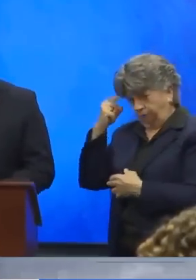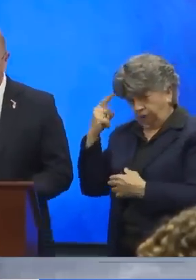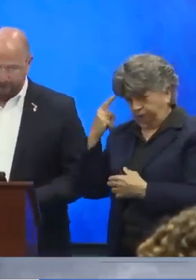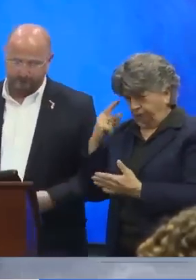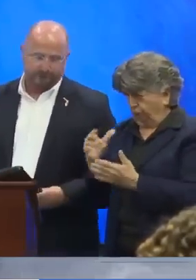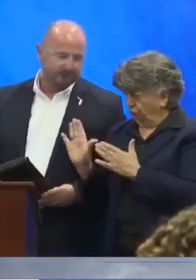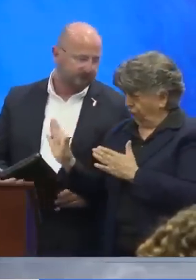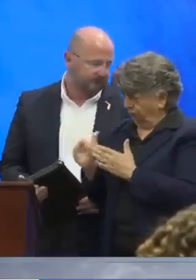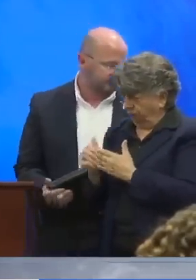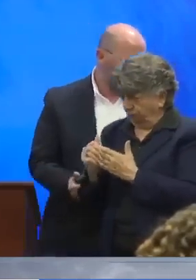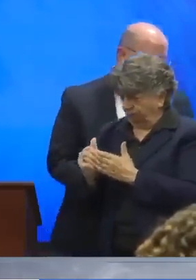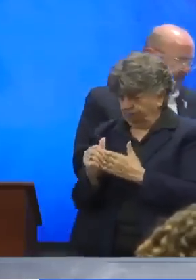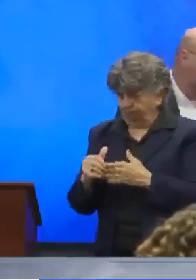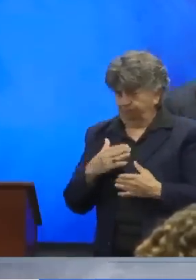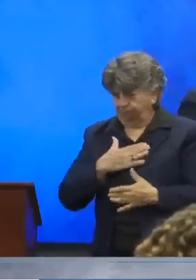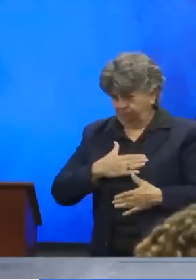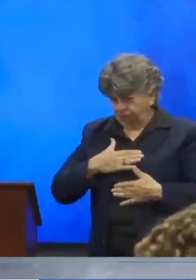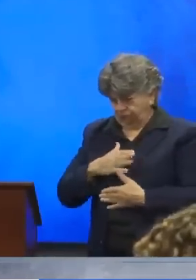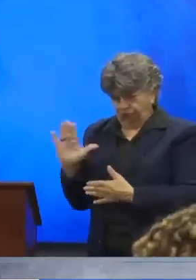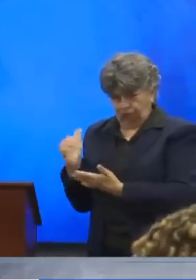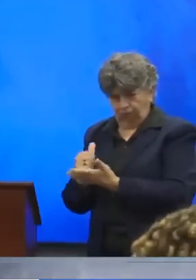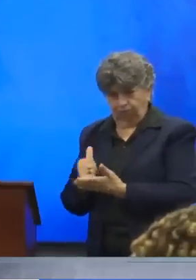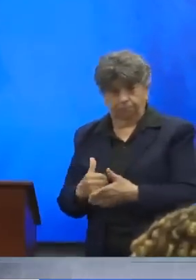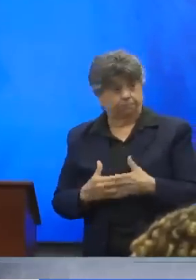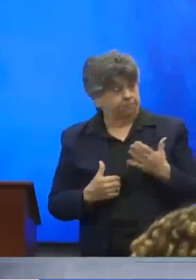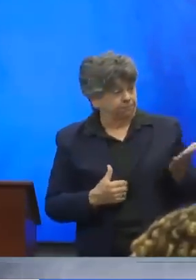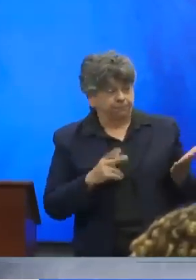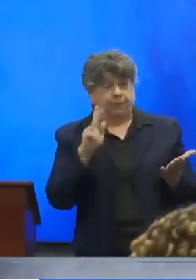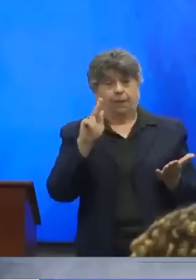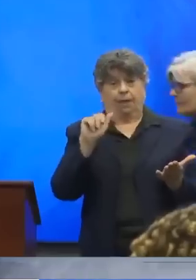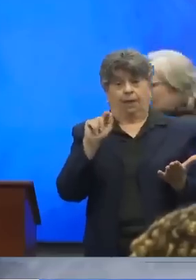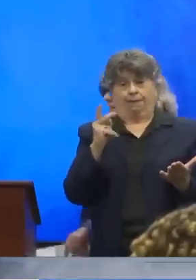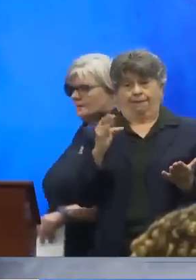us. Okay. Kathy?